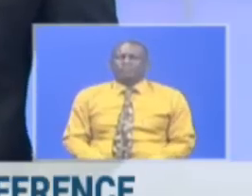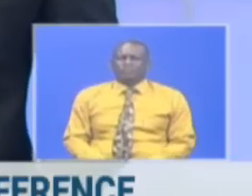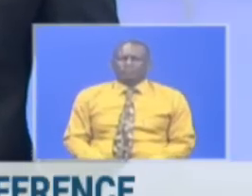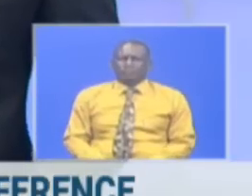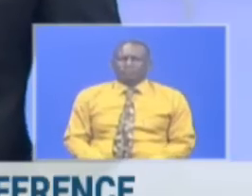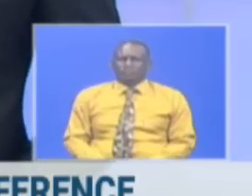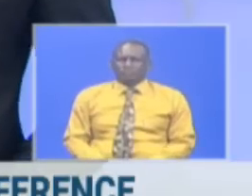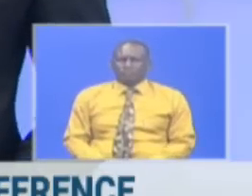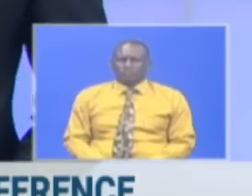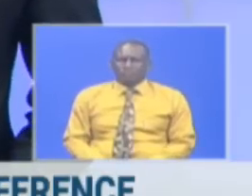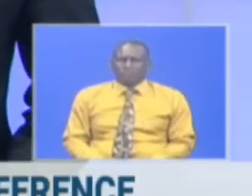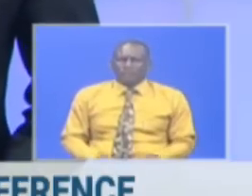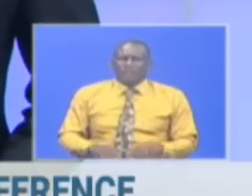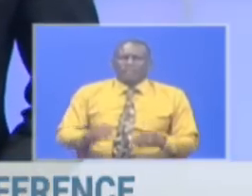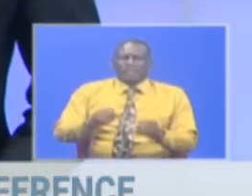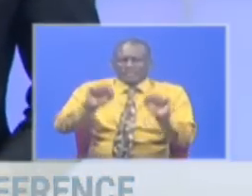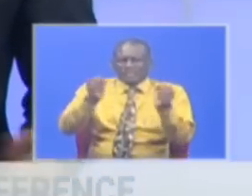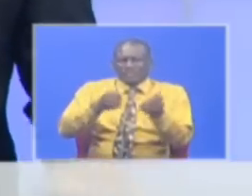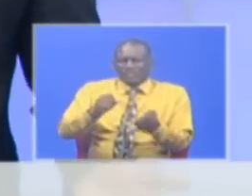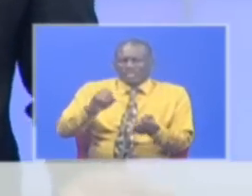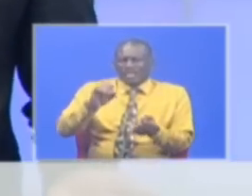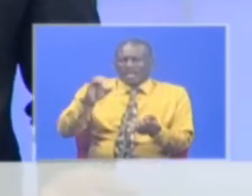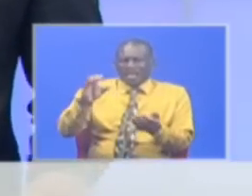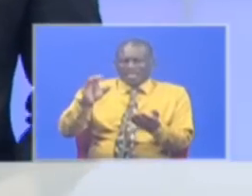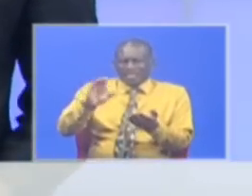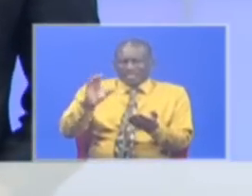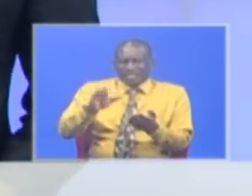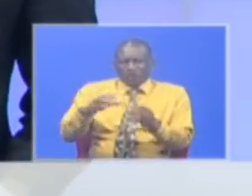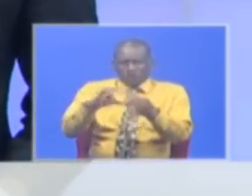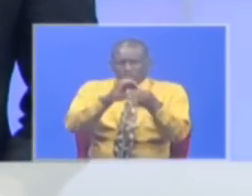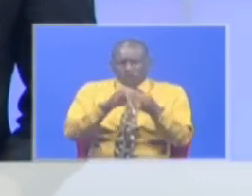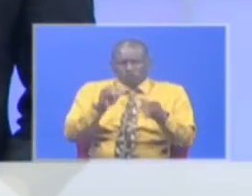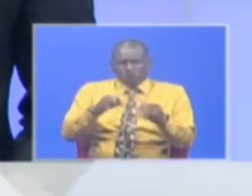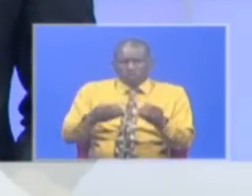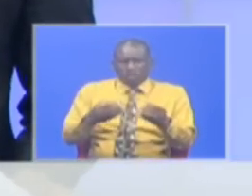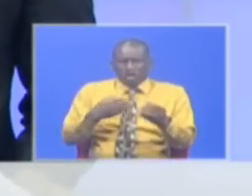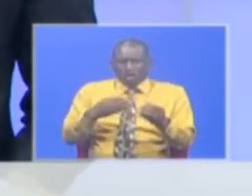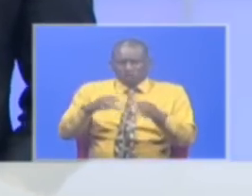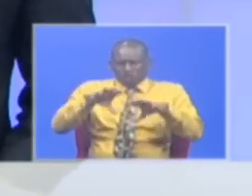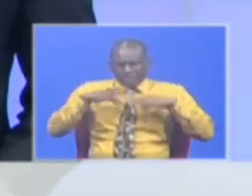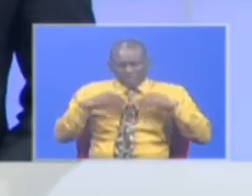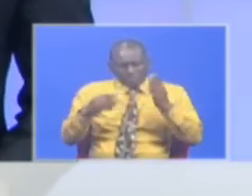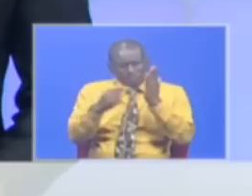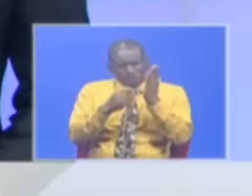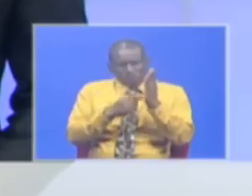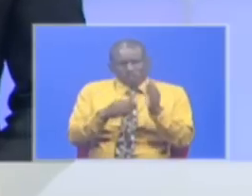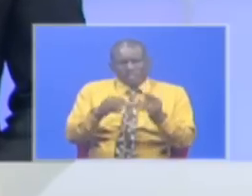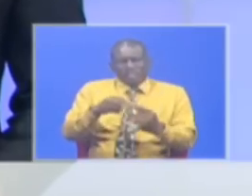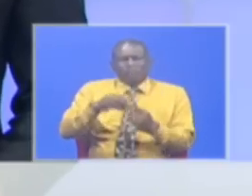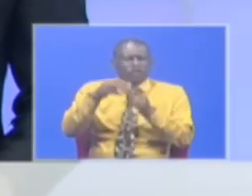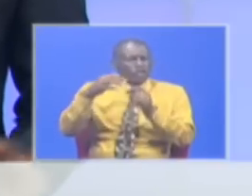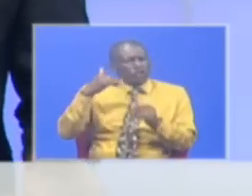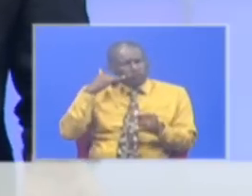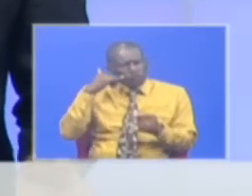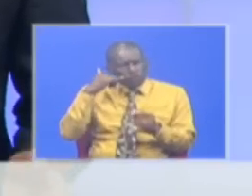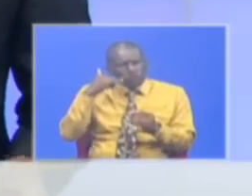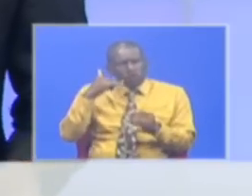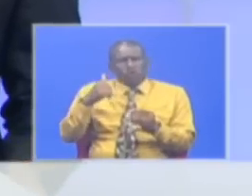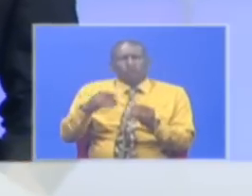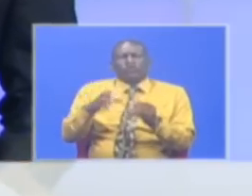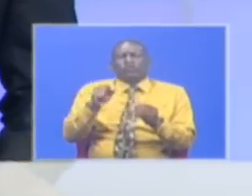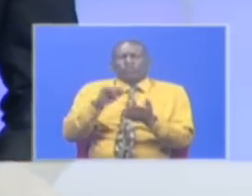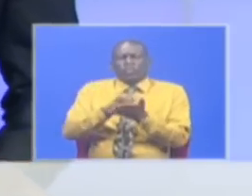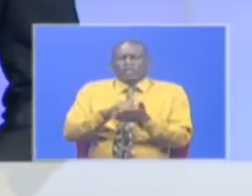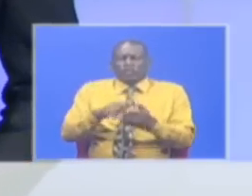Savings and credit cooperatives should embrace technology and innovation, especially on the mobile phone platform, in order to stay abreast with